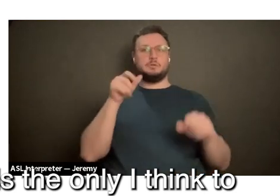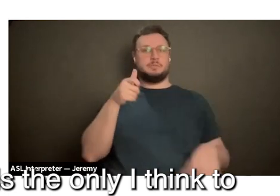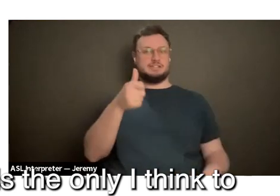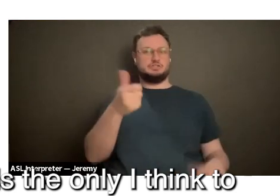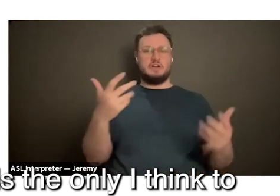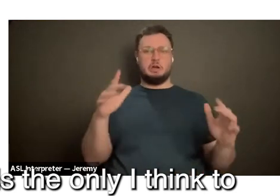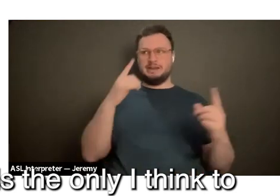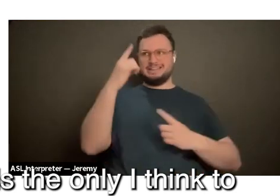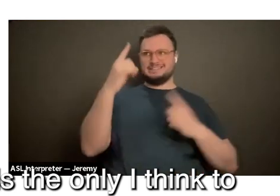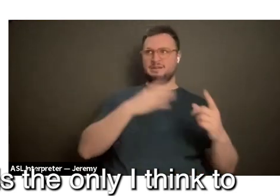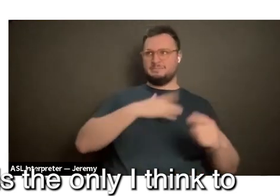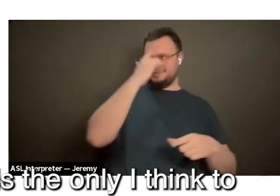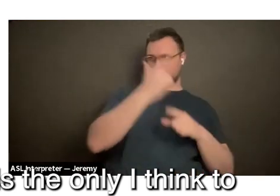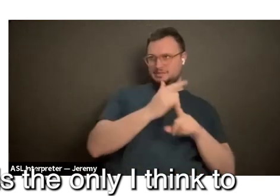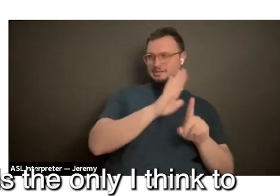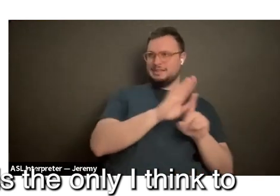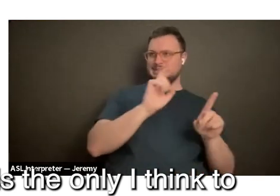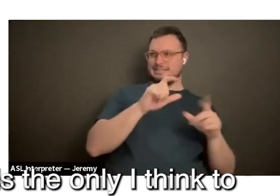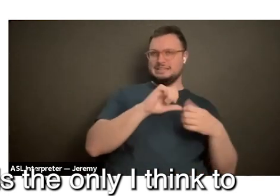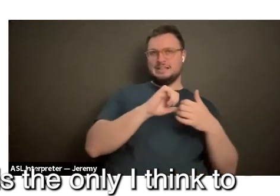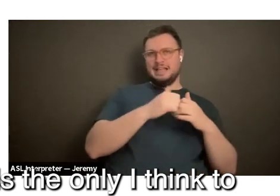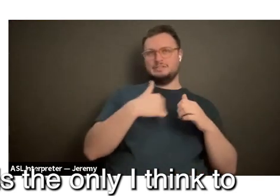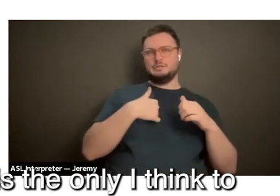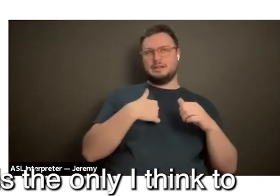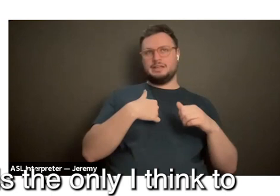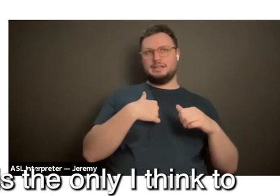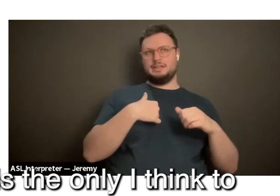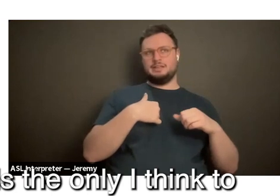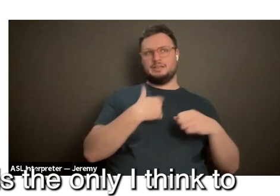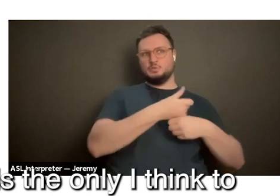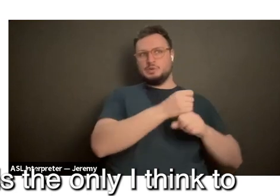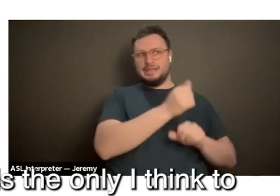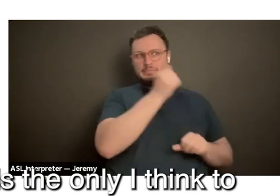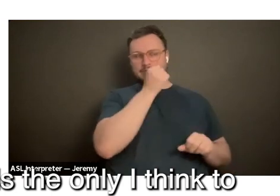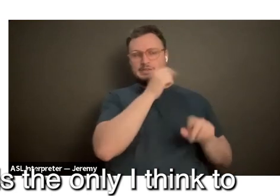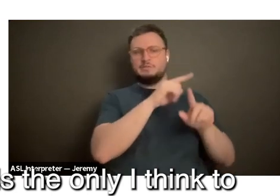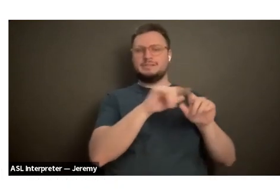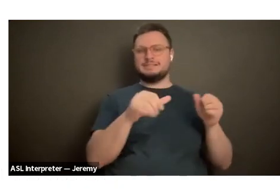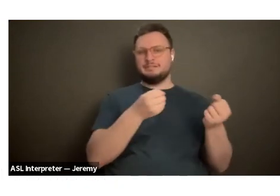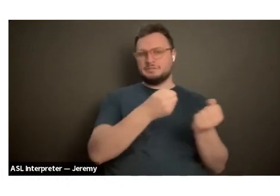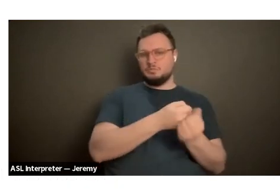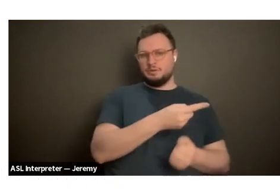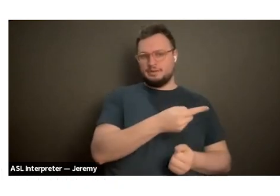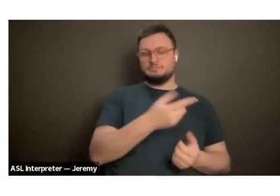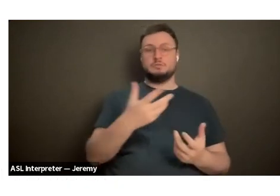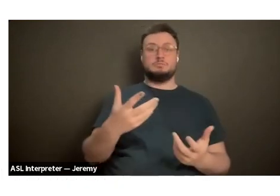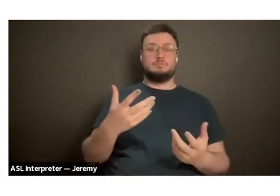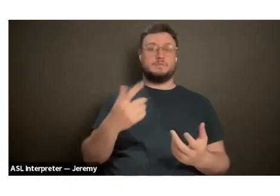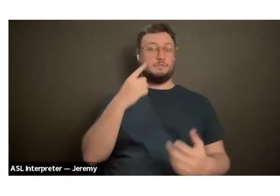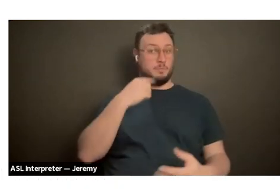thinking about how you can create privacy and support his mindful of his needs as well. So I just want to say thank you for